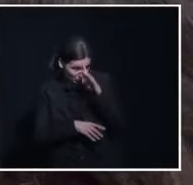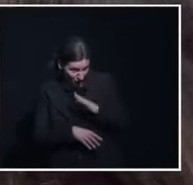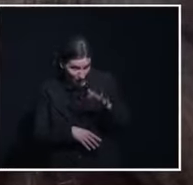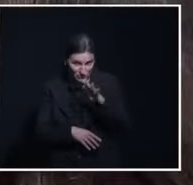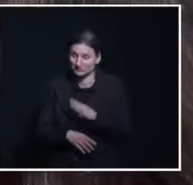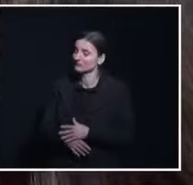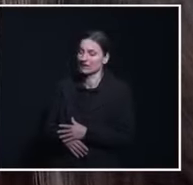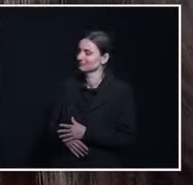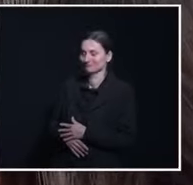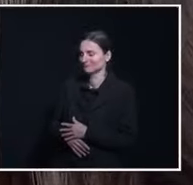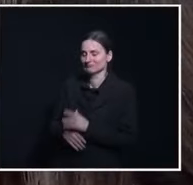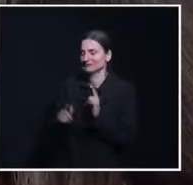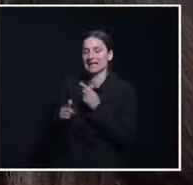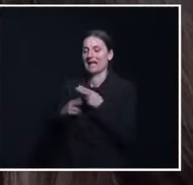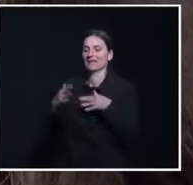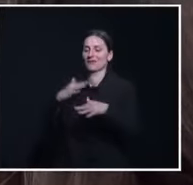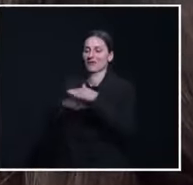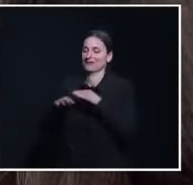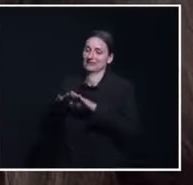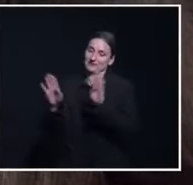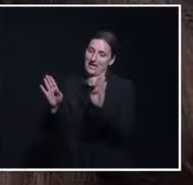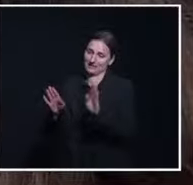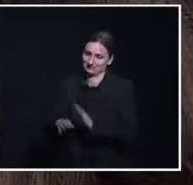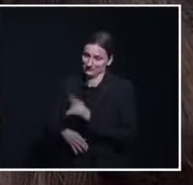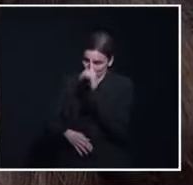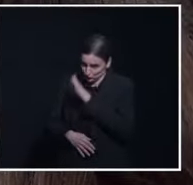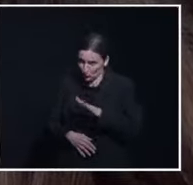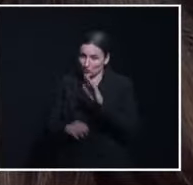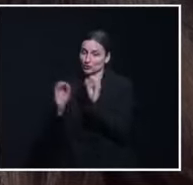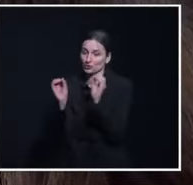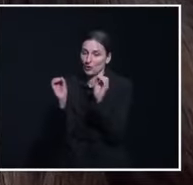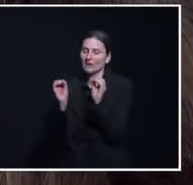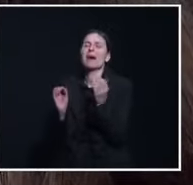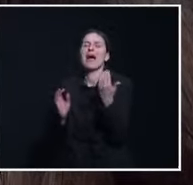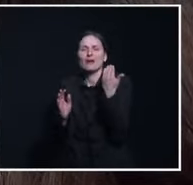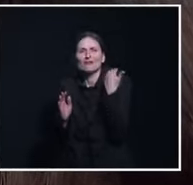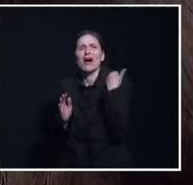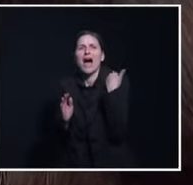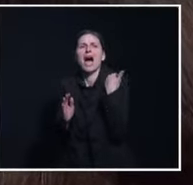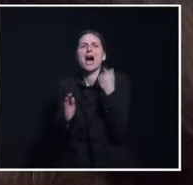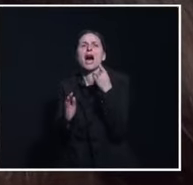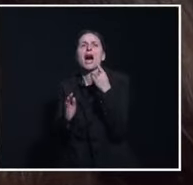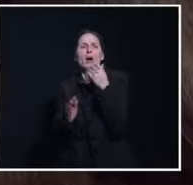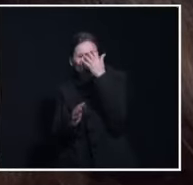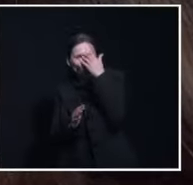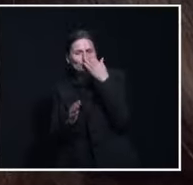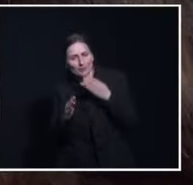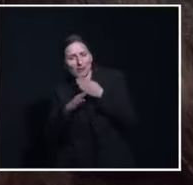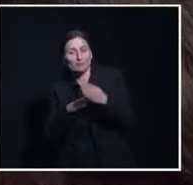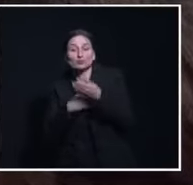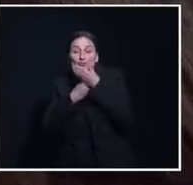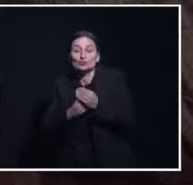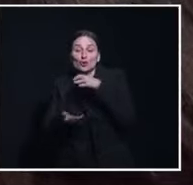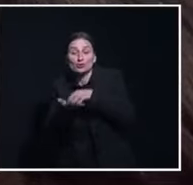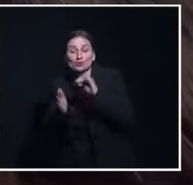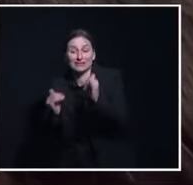don't have any more relatives here, no. Not in Germany. But I've been here before. Yeah, I've been here to Munich. It's a beautiful city. I love this city. And